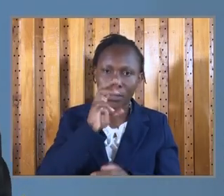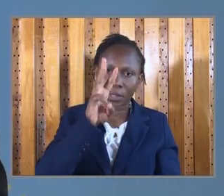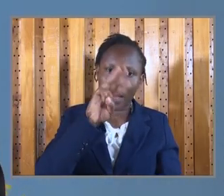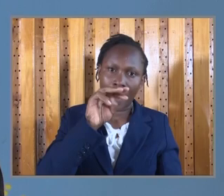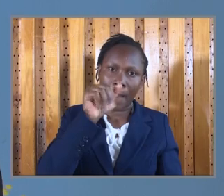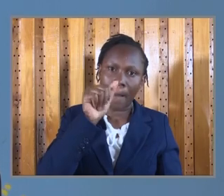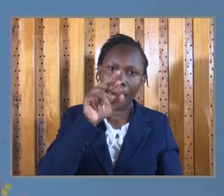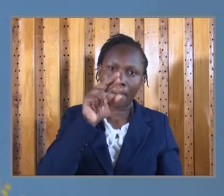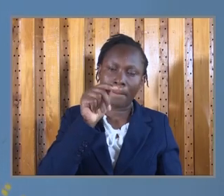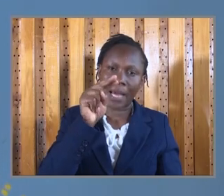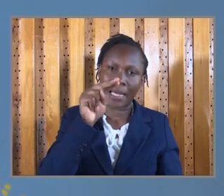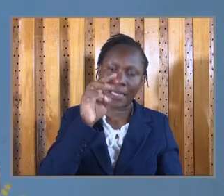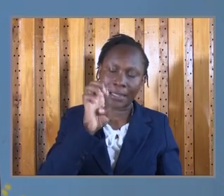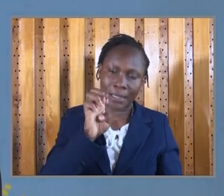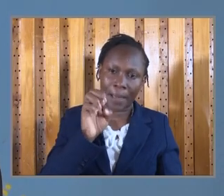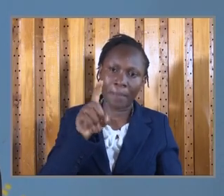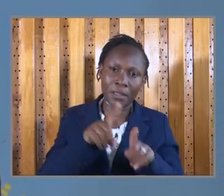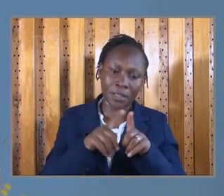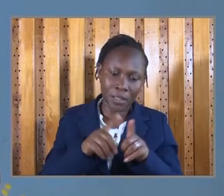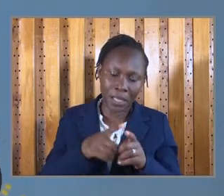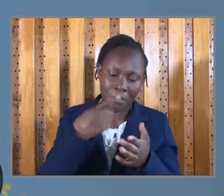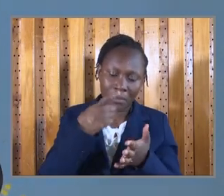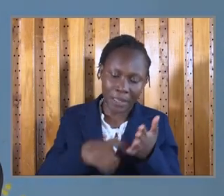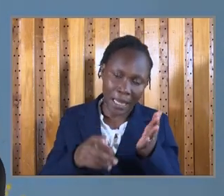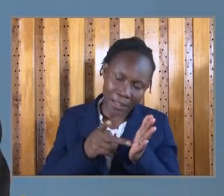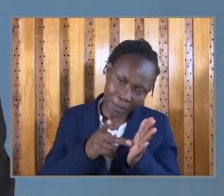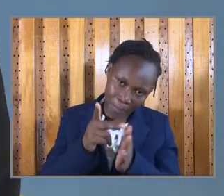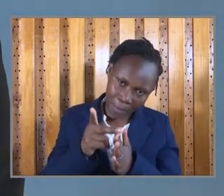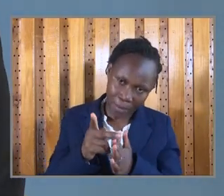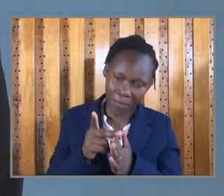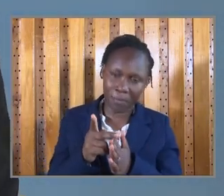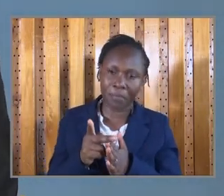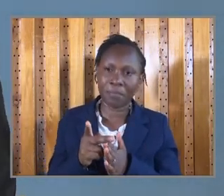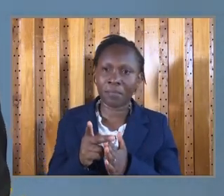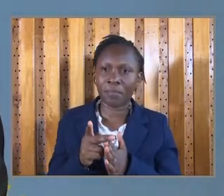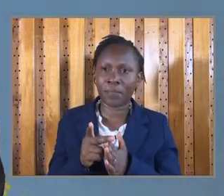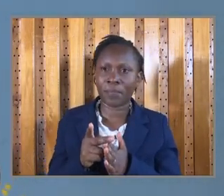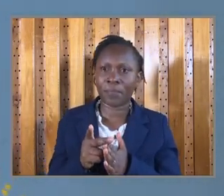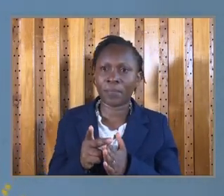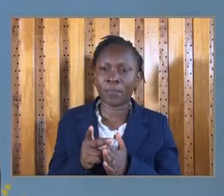tax, even a share of ETS proceeds.